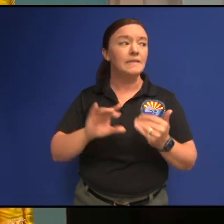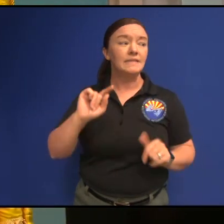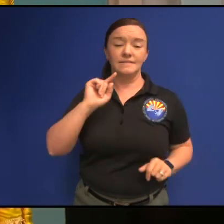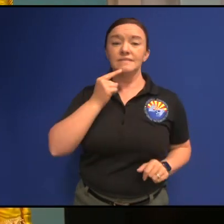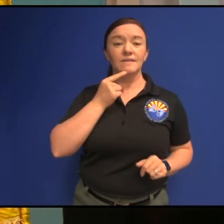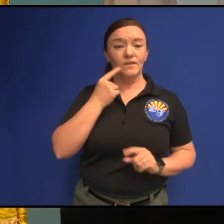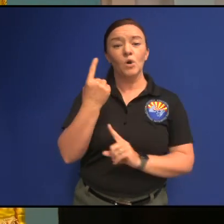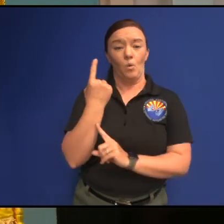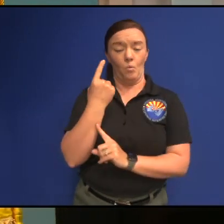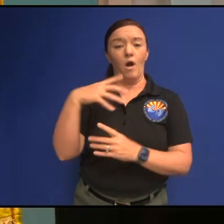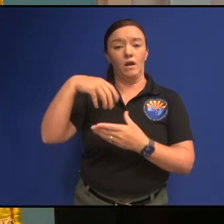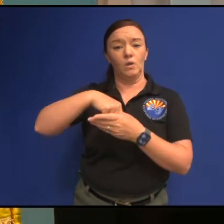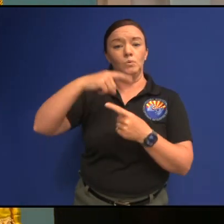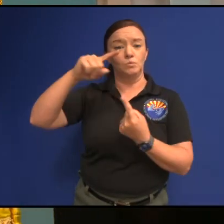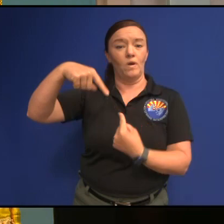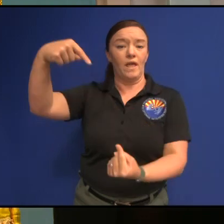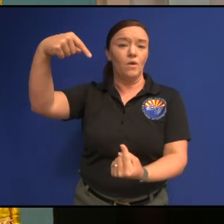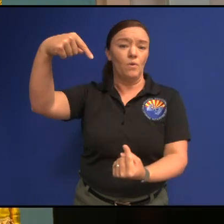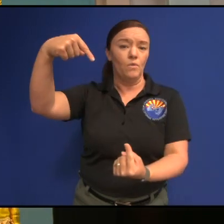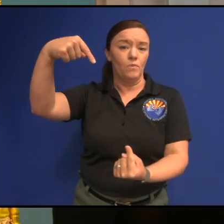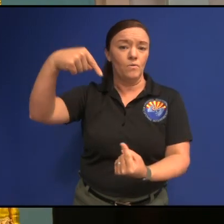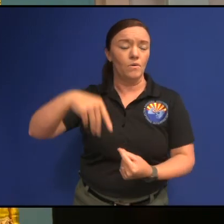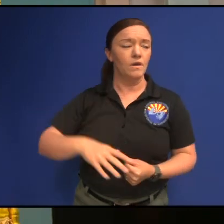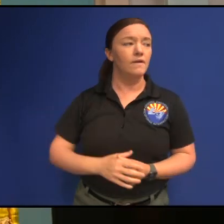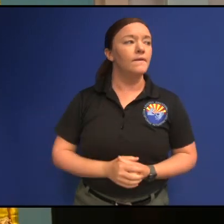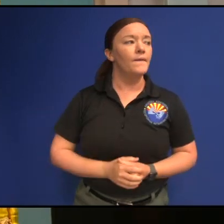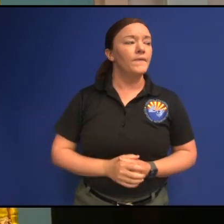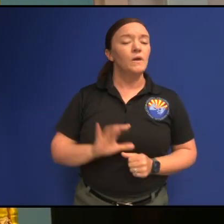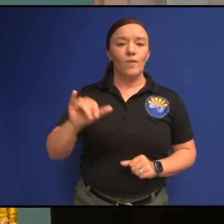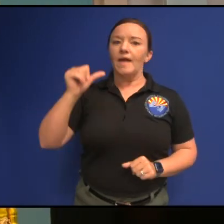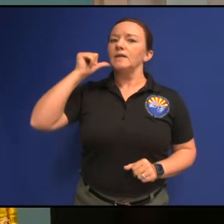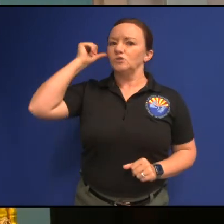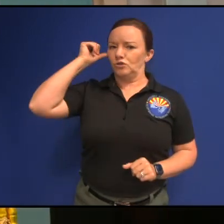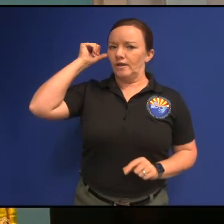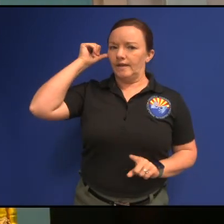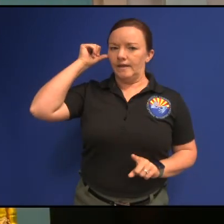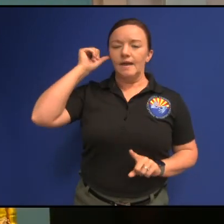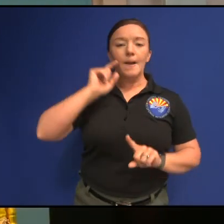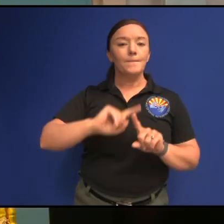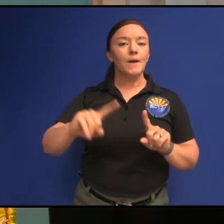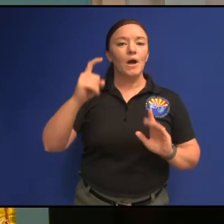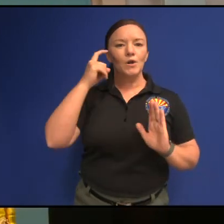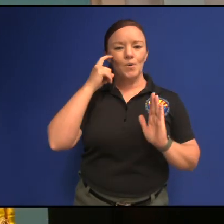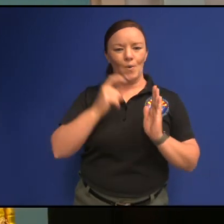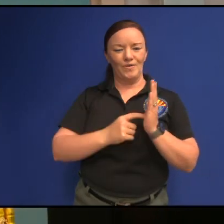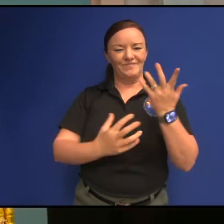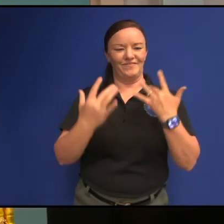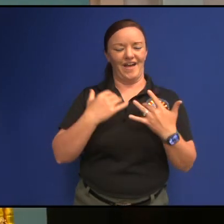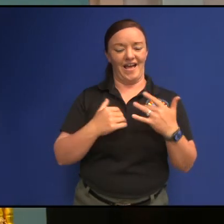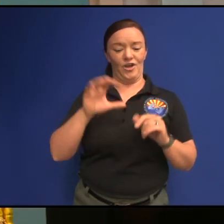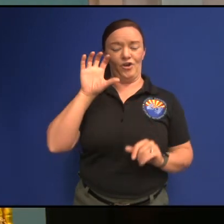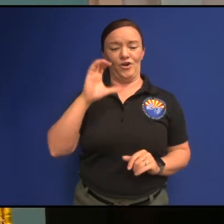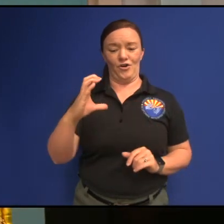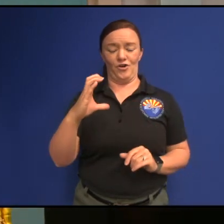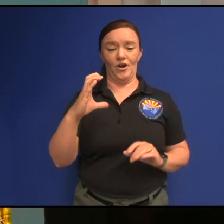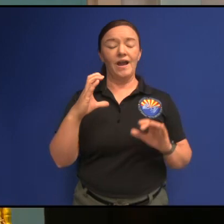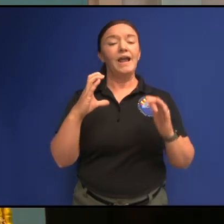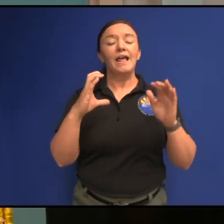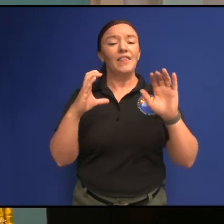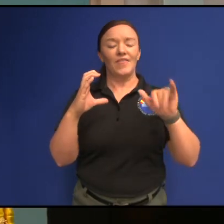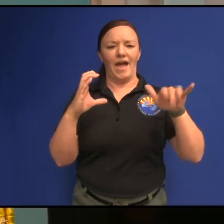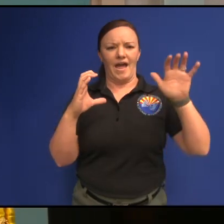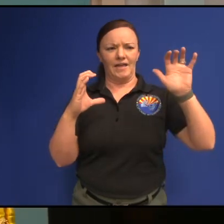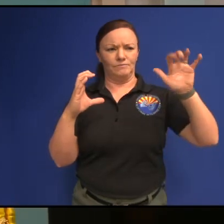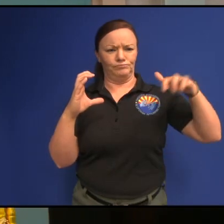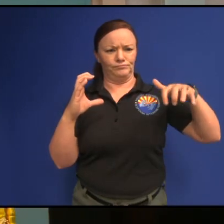think, had a tornado in it. So this is what it looked like yesterday, and you notice this is just east of the fire. We actually had a light shower that came